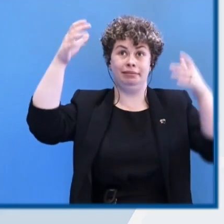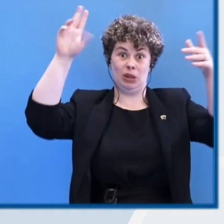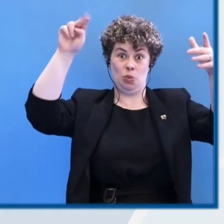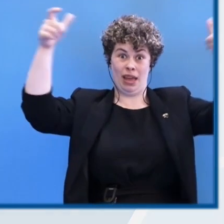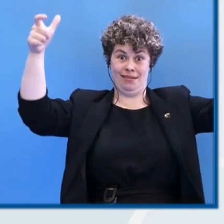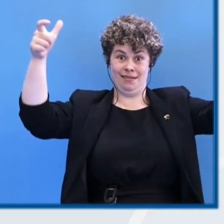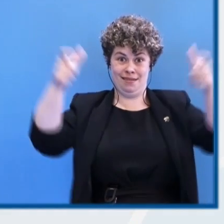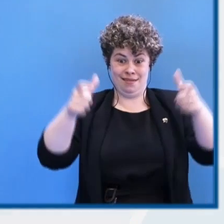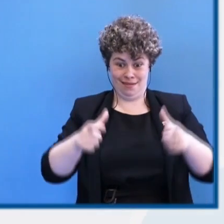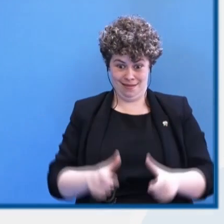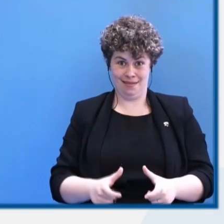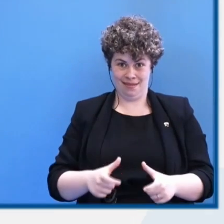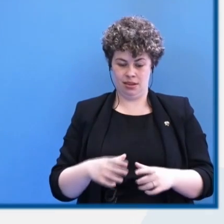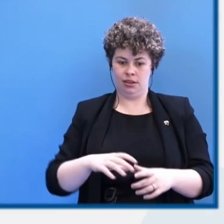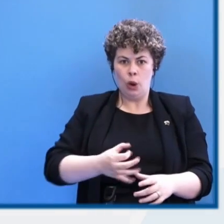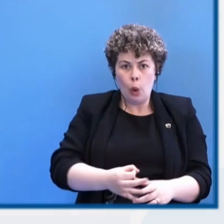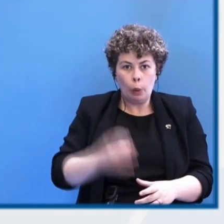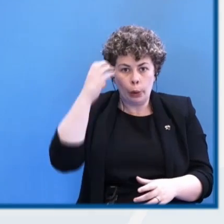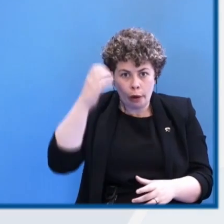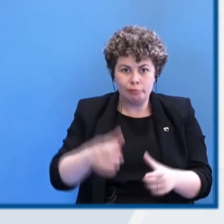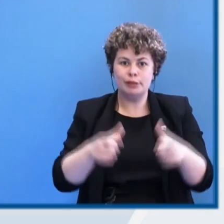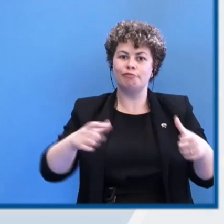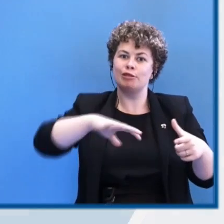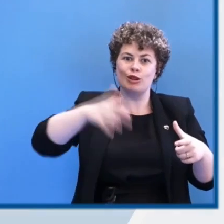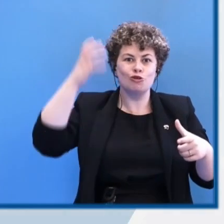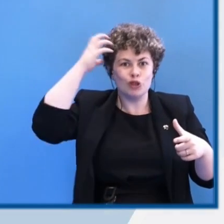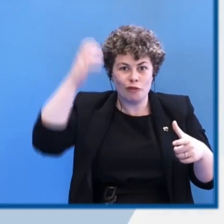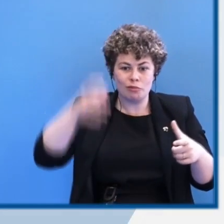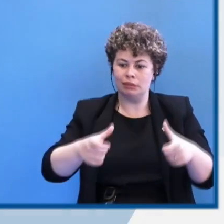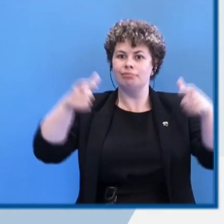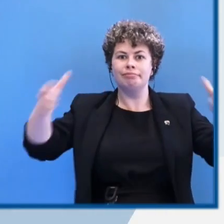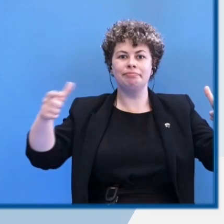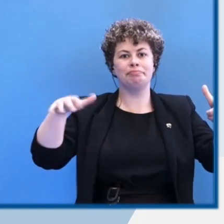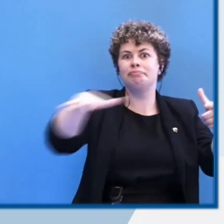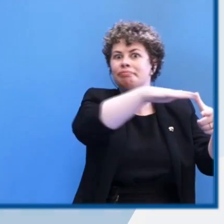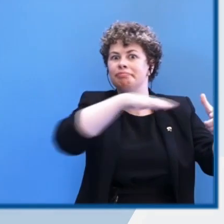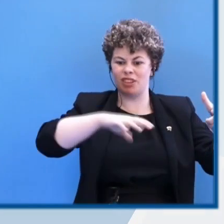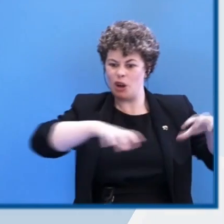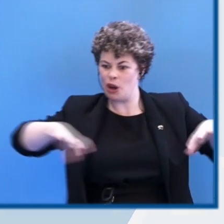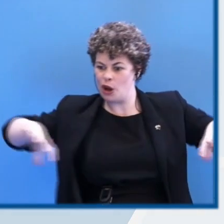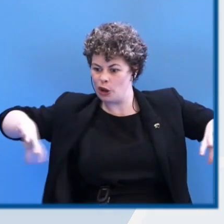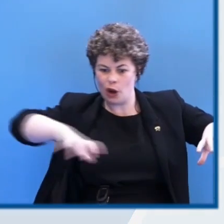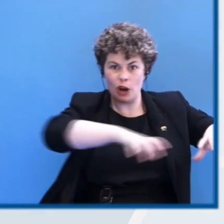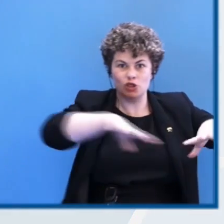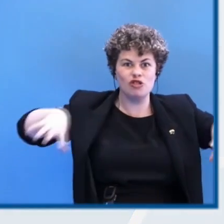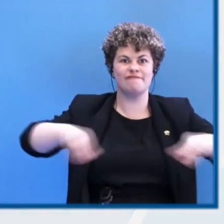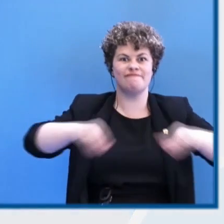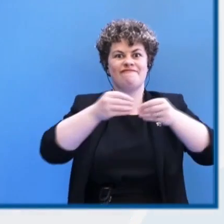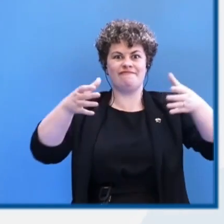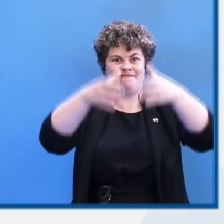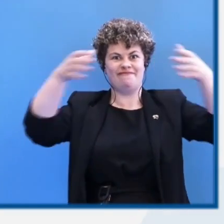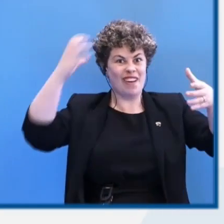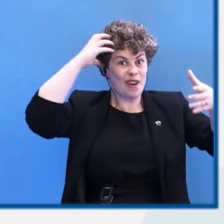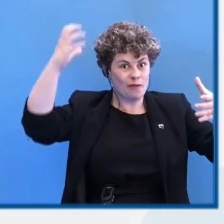governments, will need to learn more and more how to work in an interdisciplinary manner and